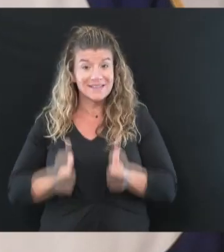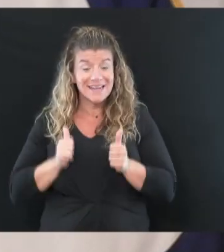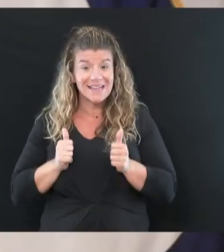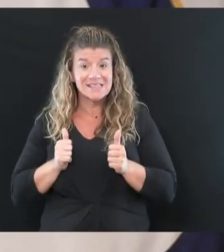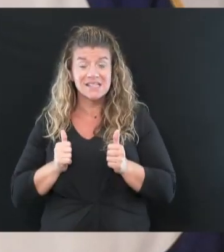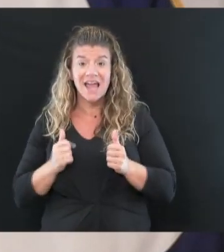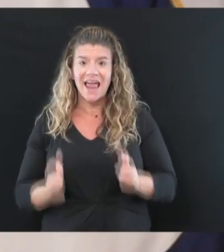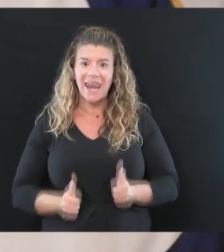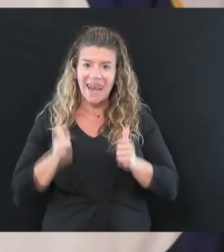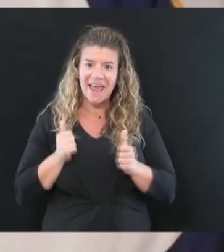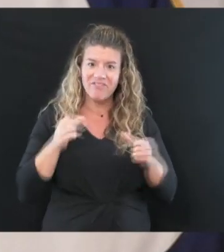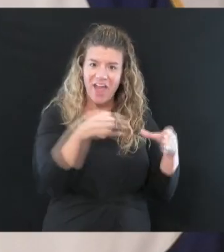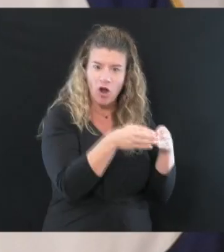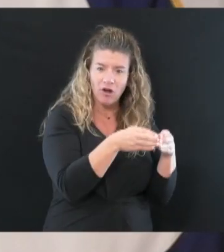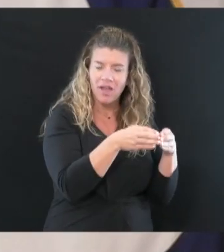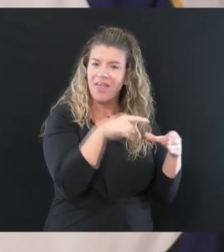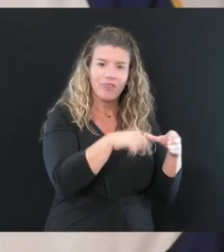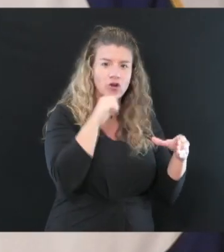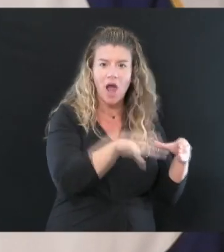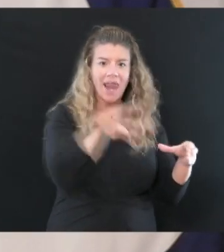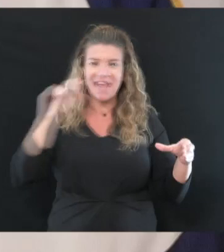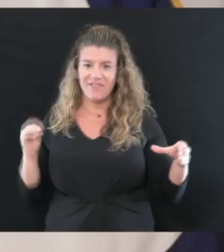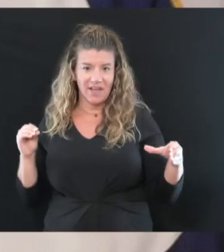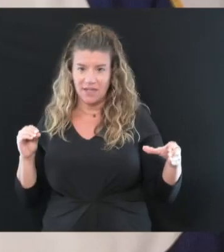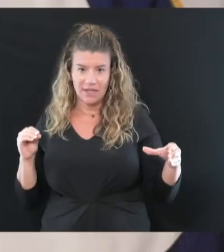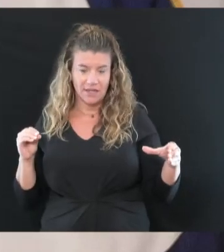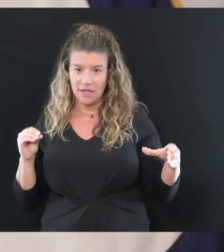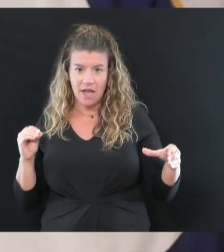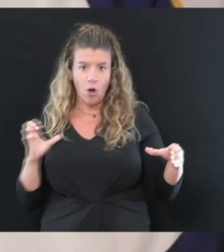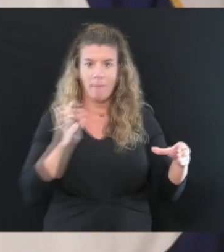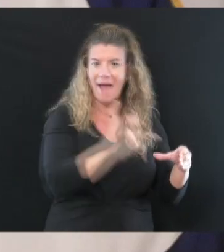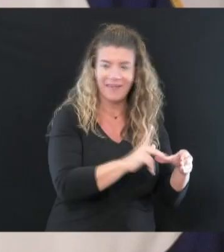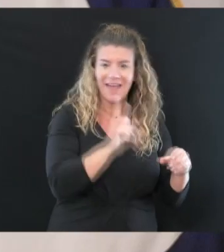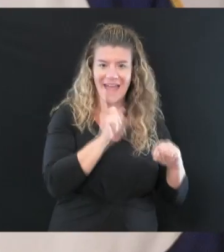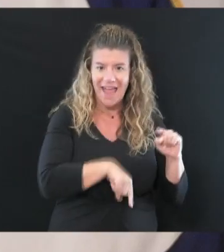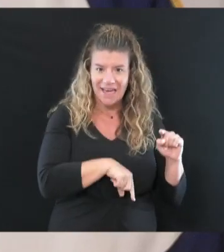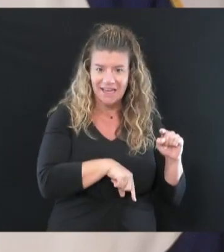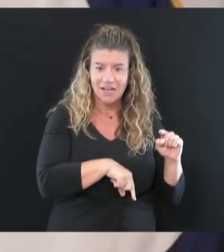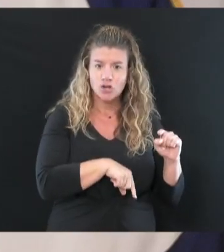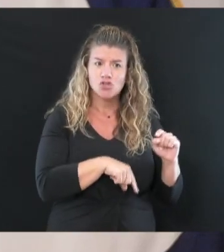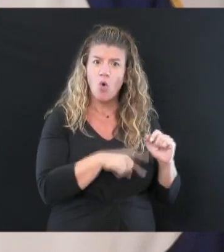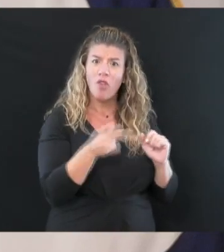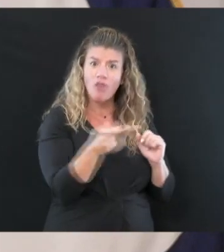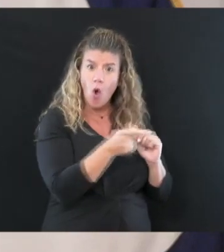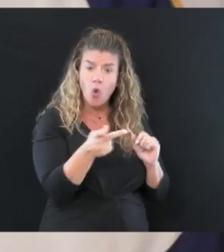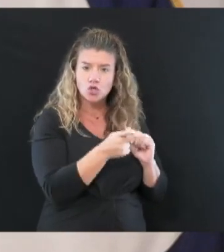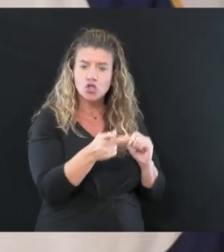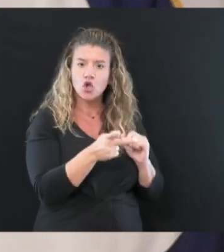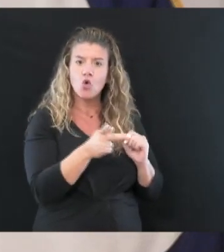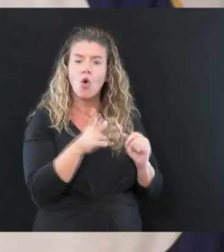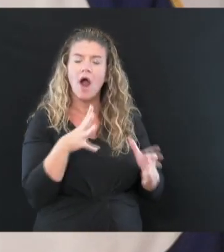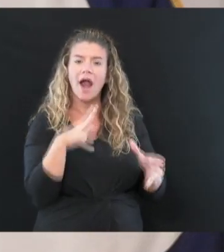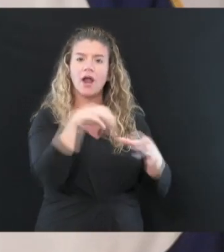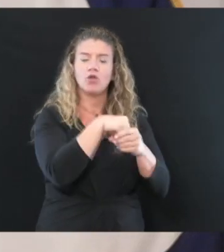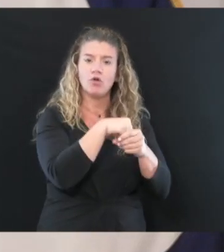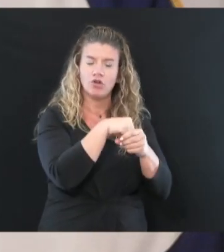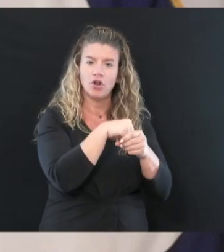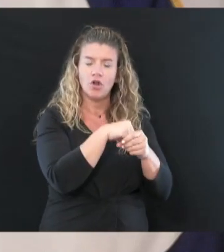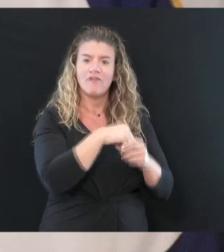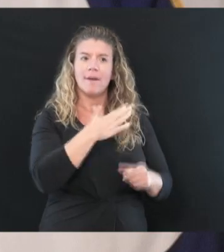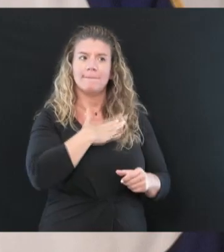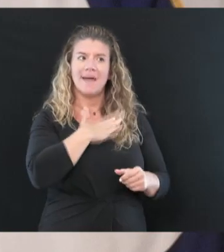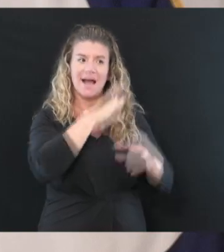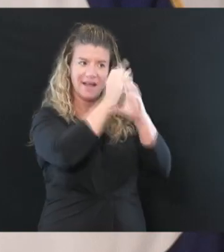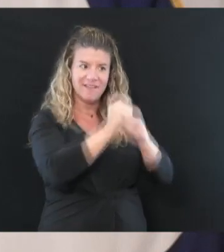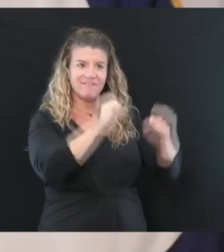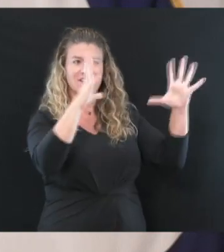they're not going to leave and go out of. And so those would fall into the scenario of what I would think would